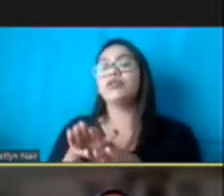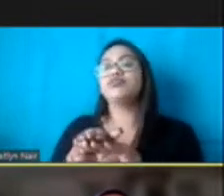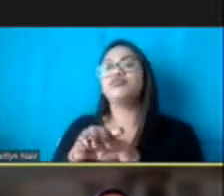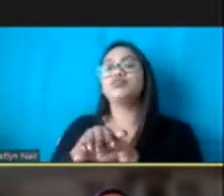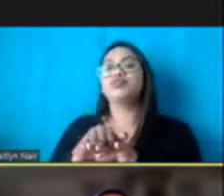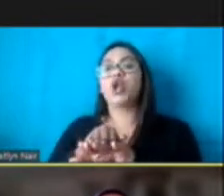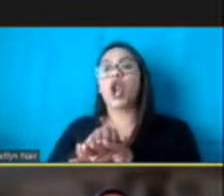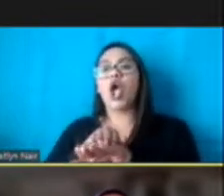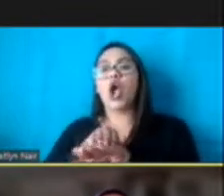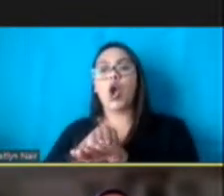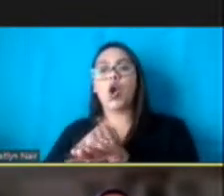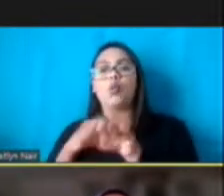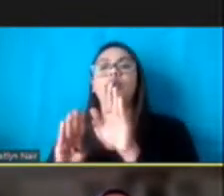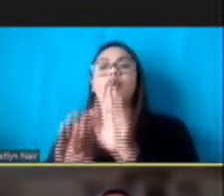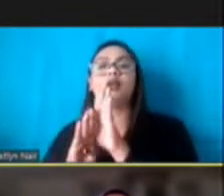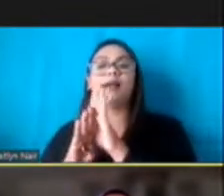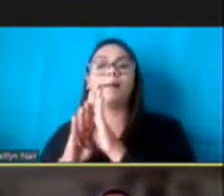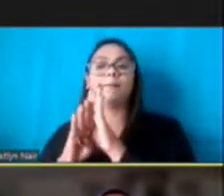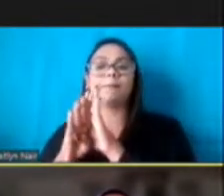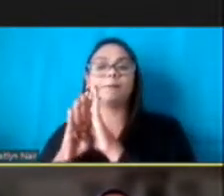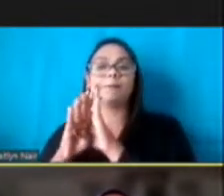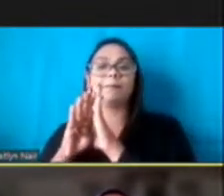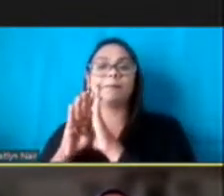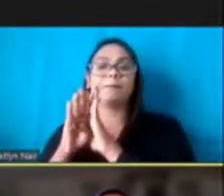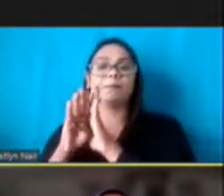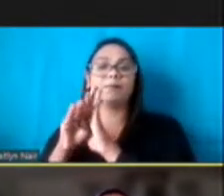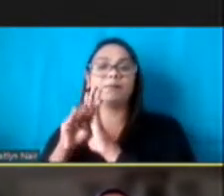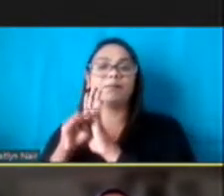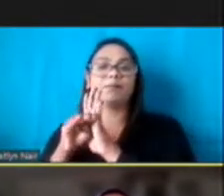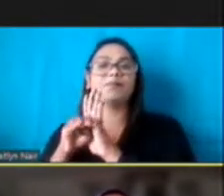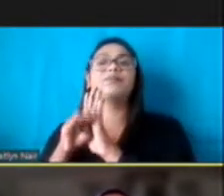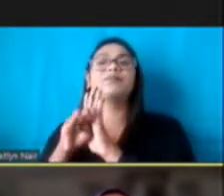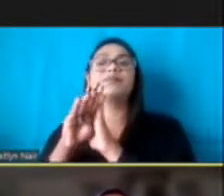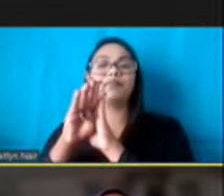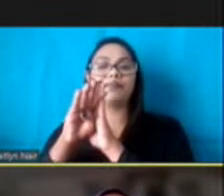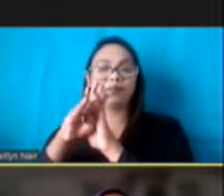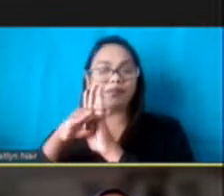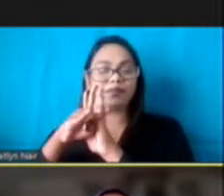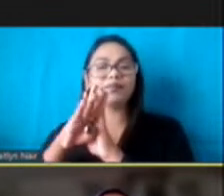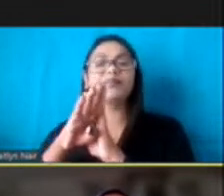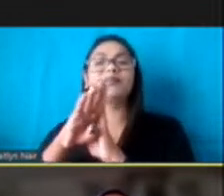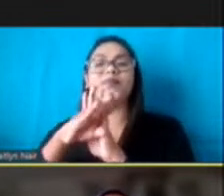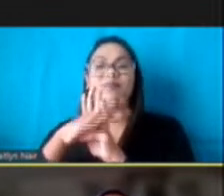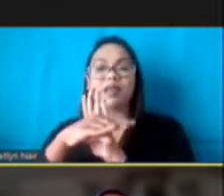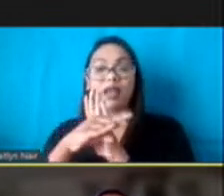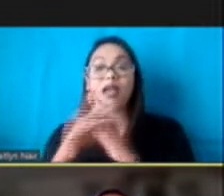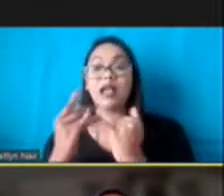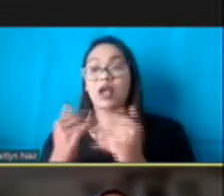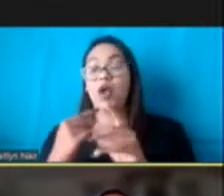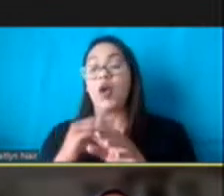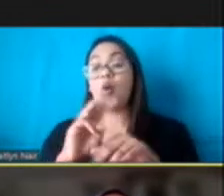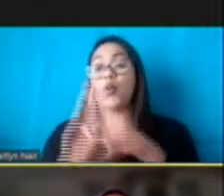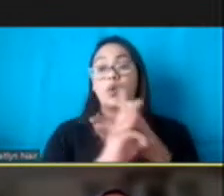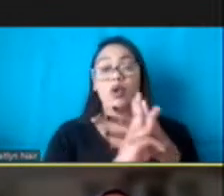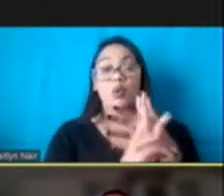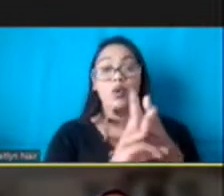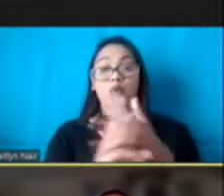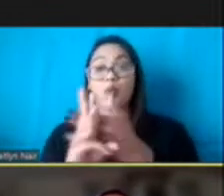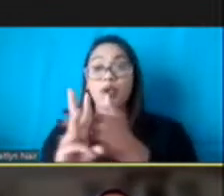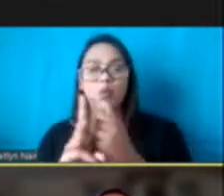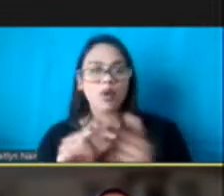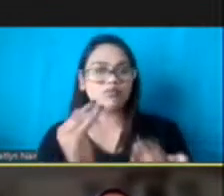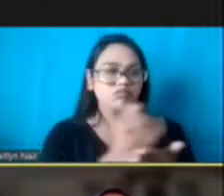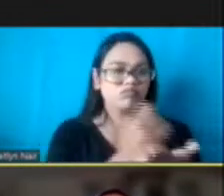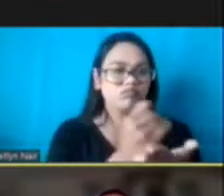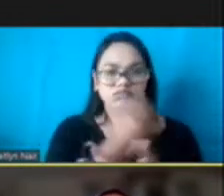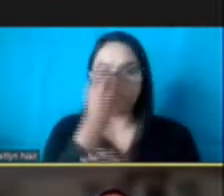also at the same time saw a rapid increase in week-on-week change in admissions to hospital, although that was at a lower level.